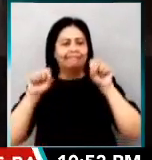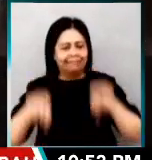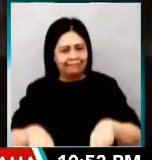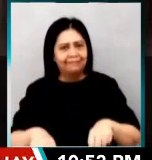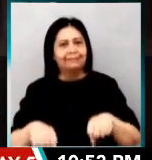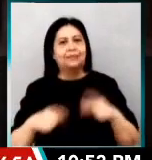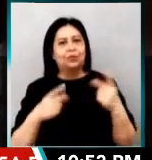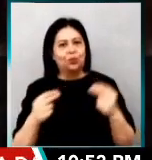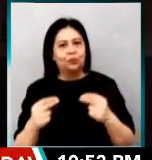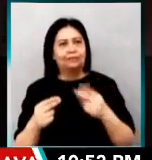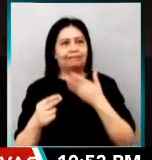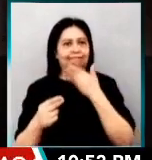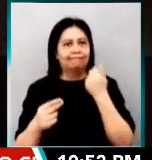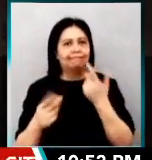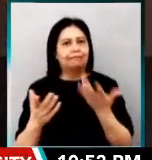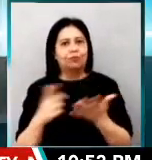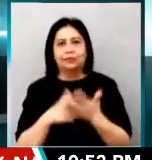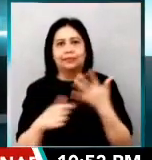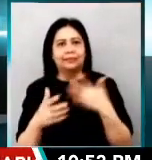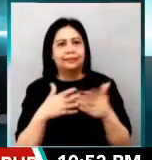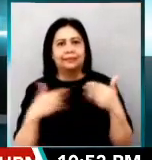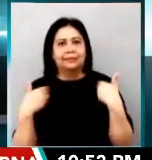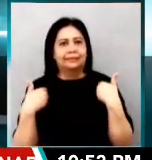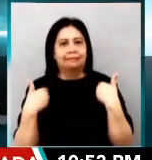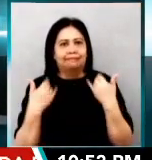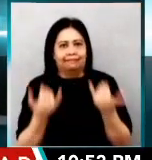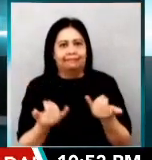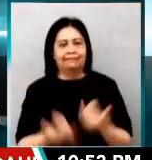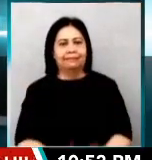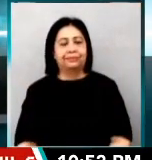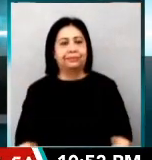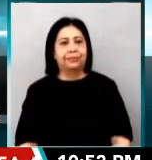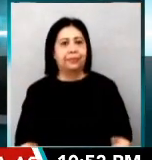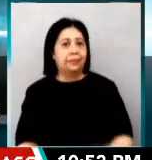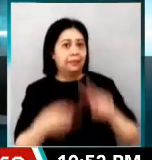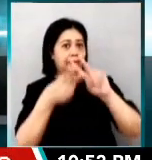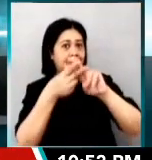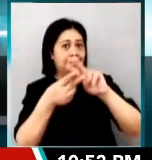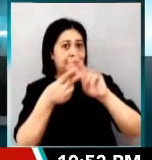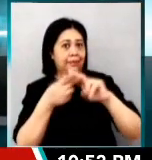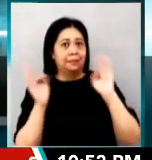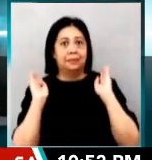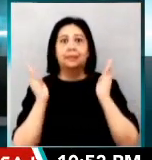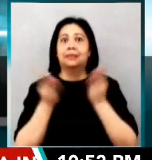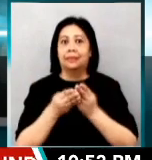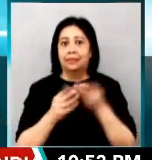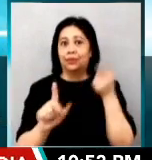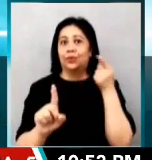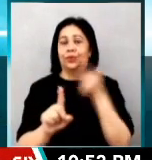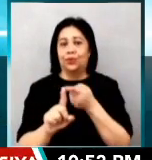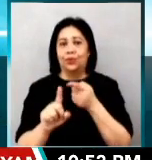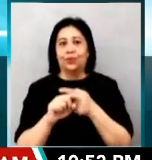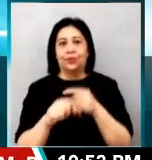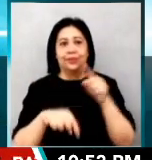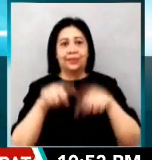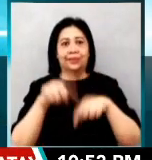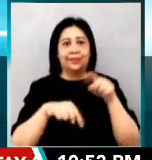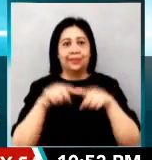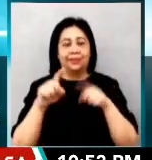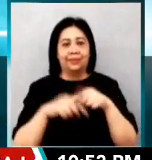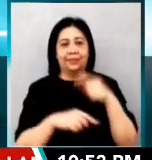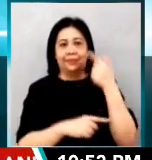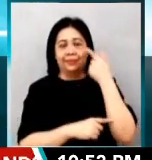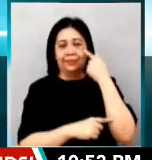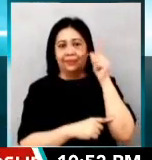with whatever you have at the moment. Hashtag Barkada Goals naman ang magkakaibigang sina Gian Lorenzo